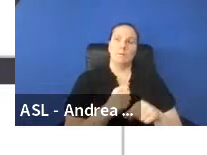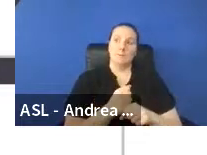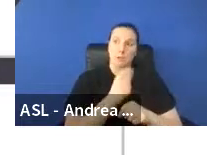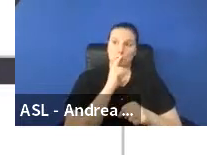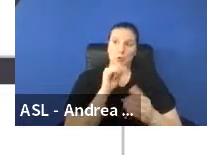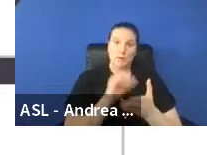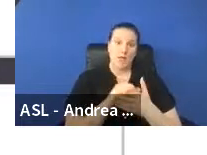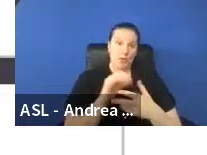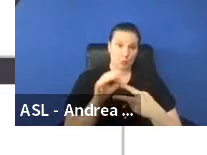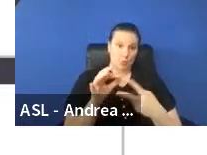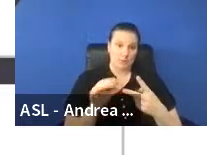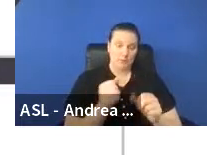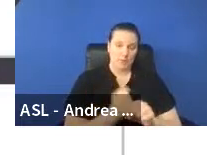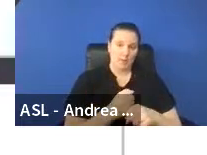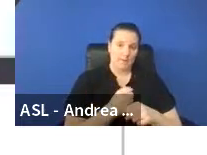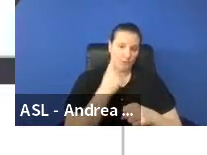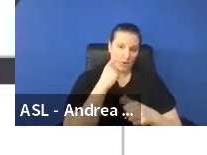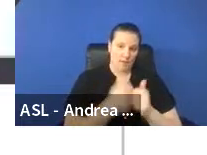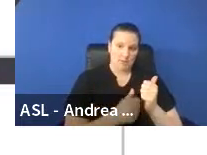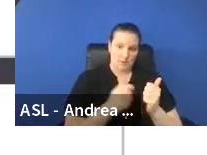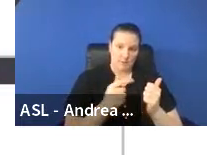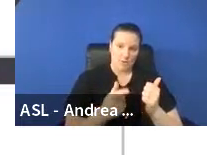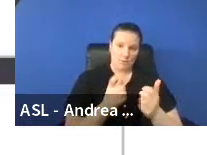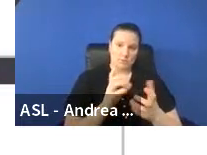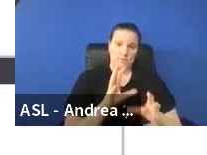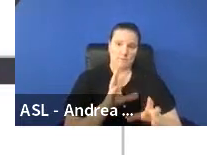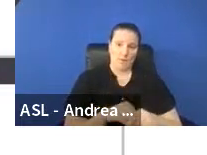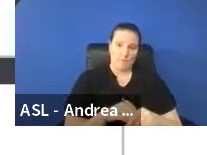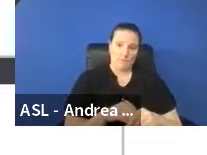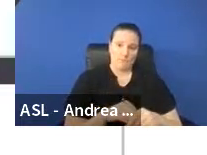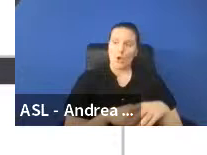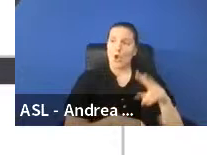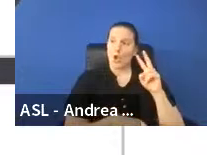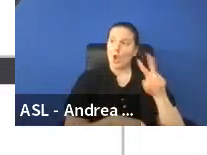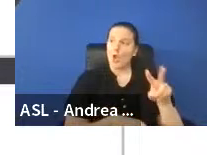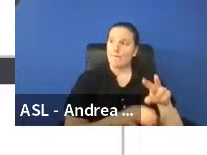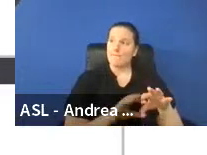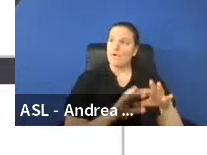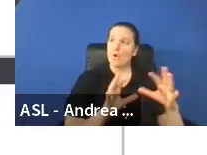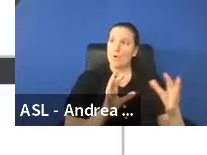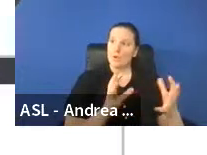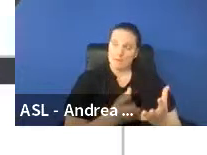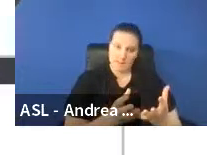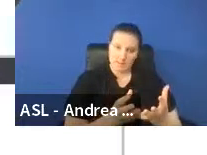the choices that we're making for each of these components and looking at the holistic